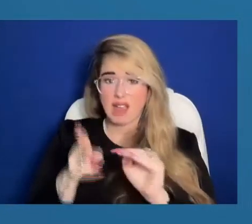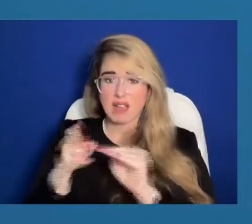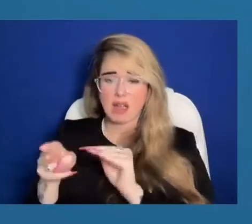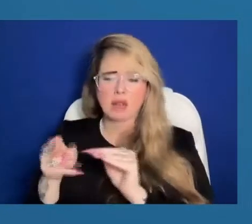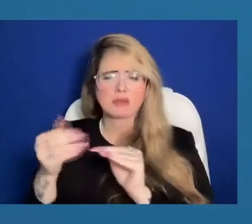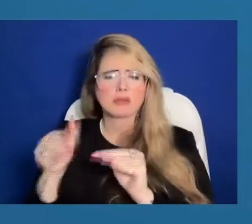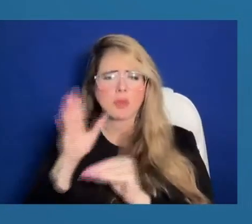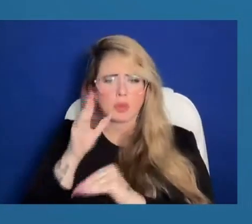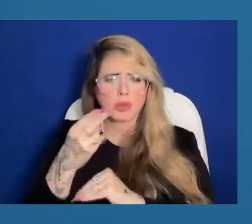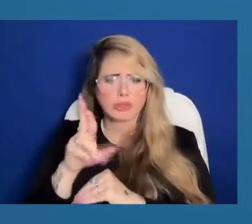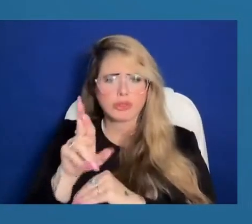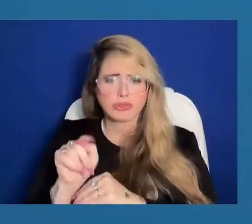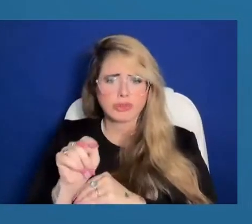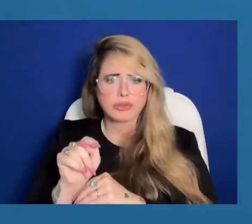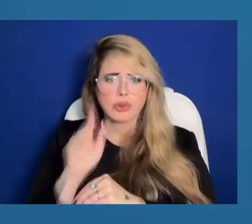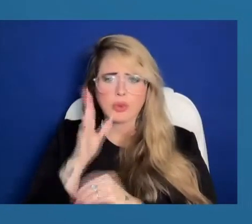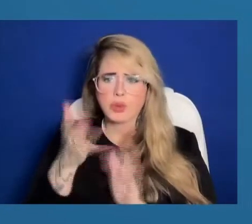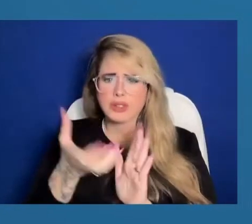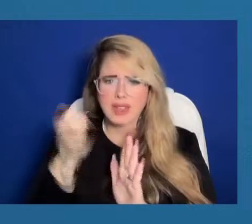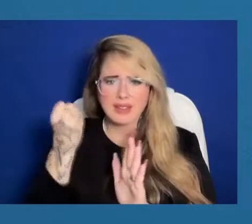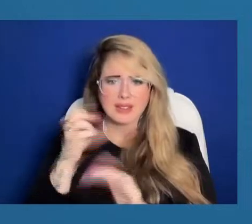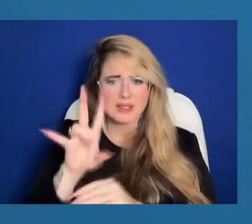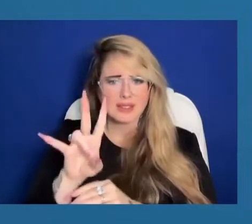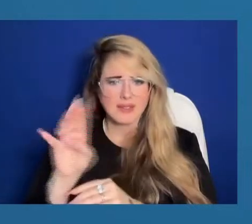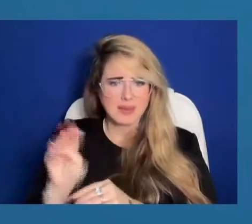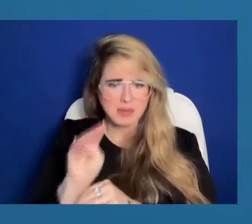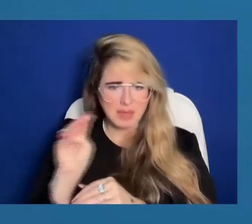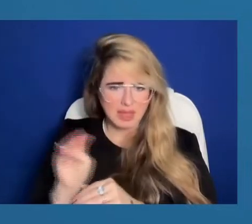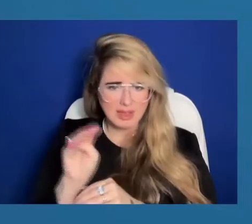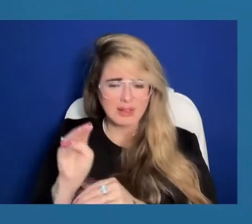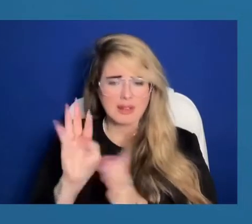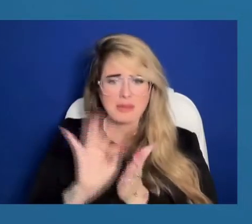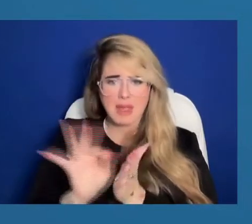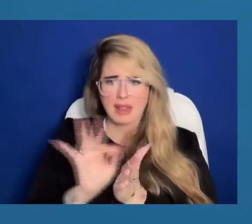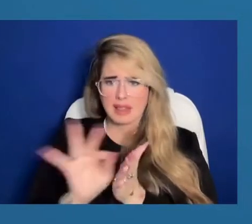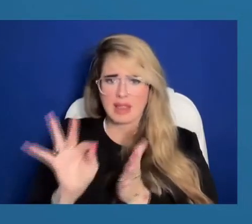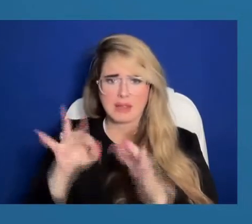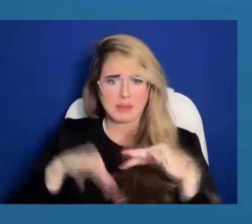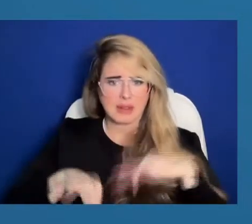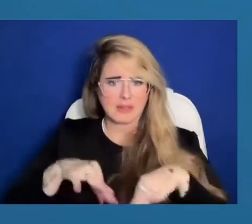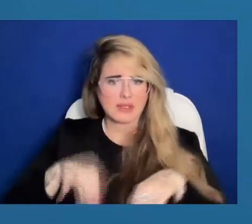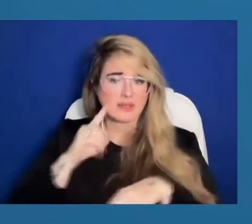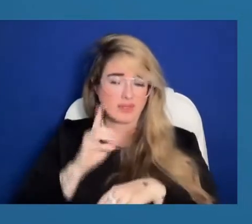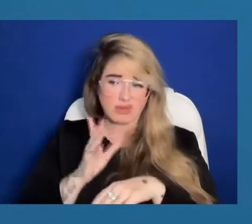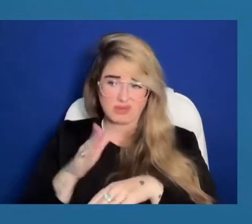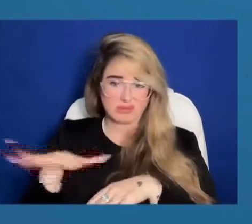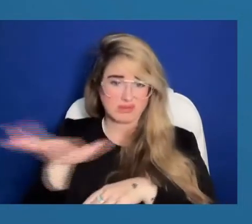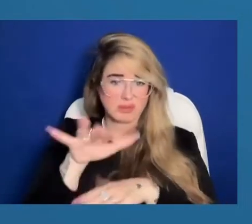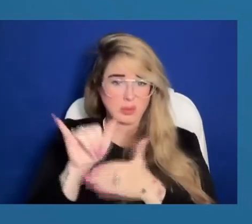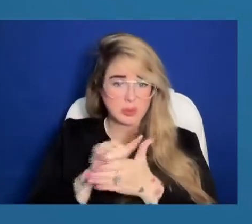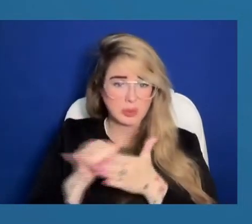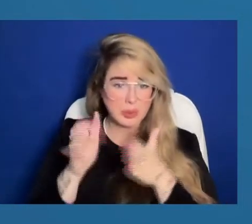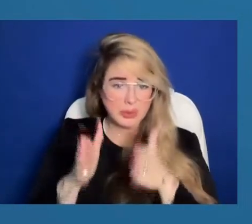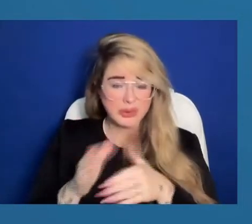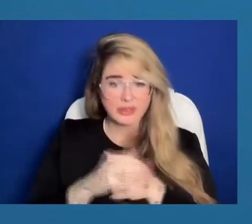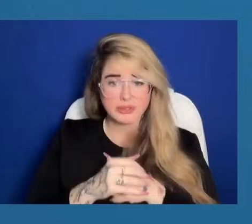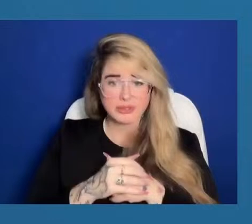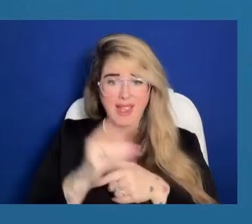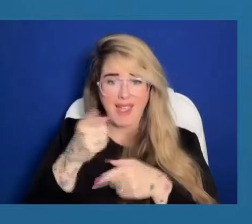away over 7 million healthcare and Medicaid for all our New Yorkers. Half of our